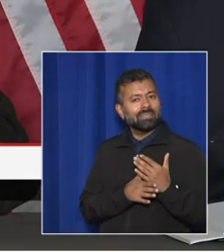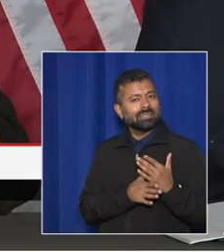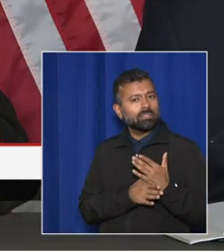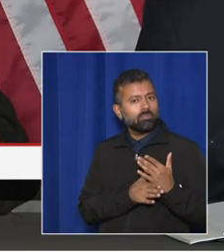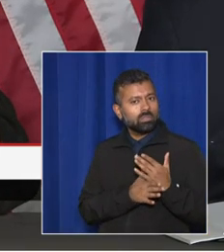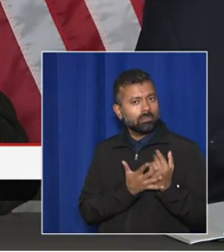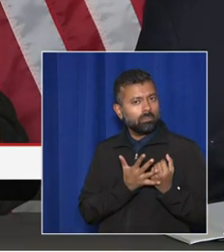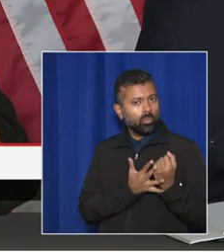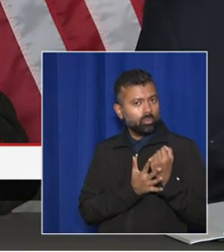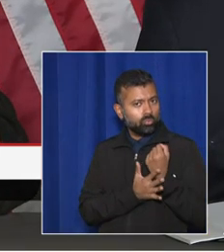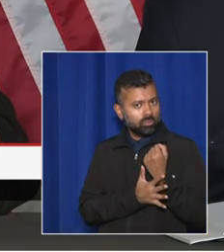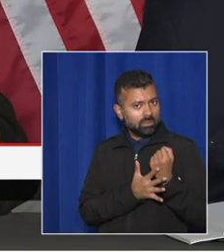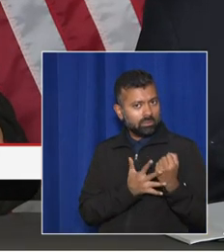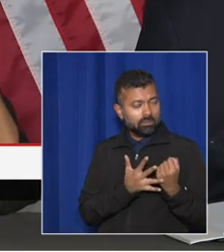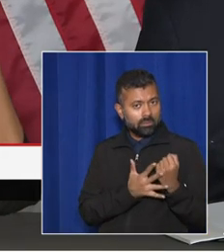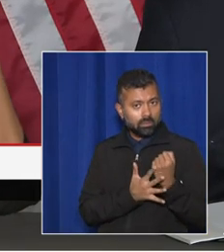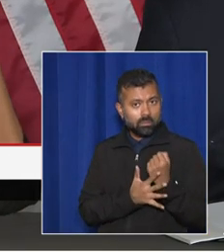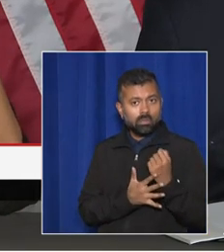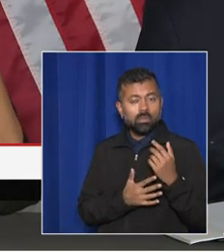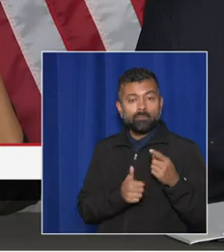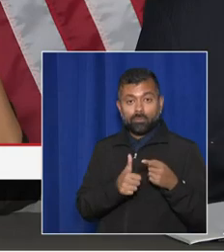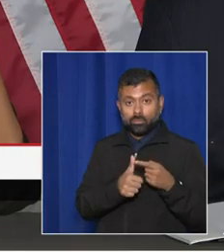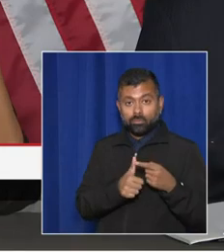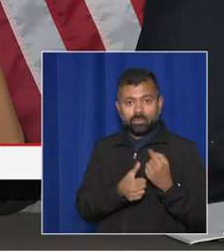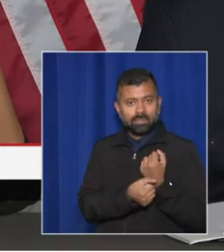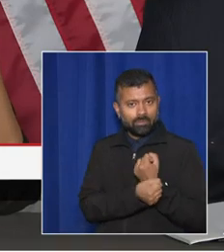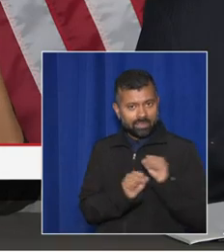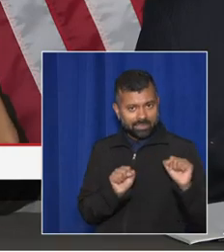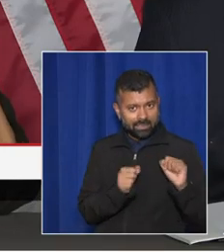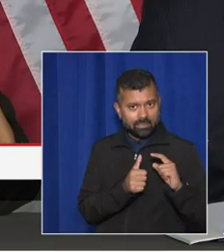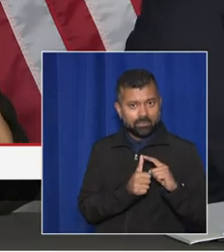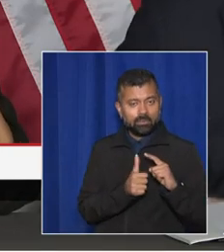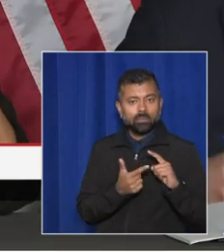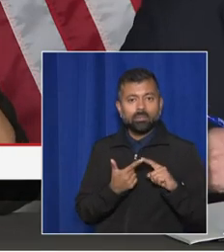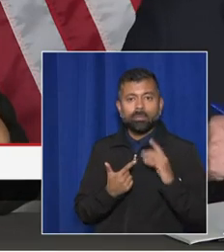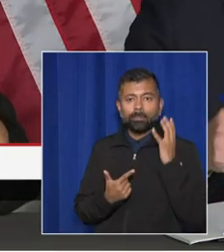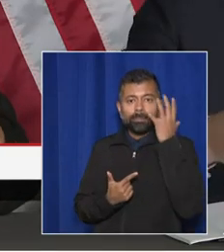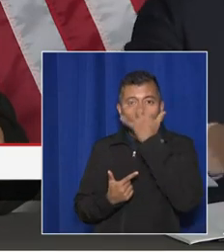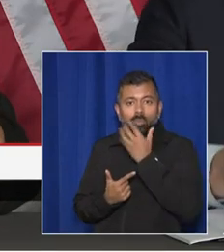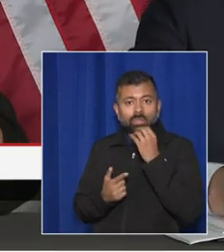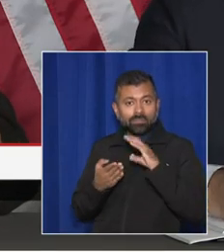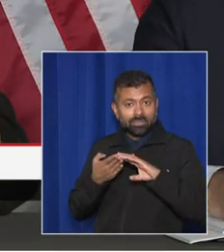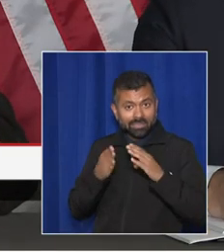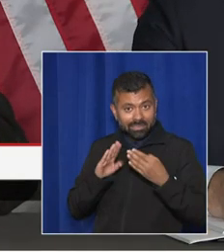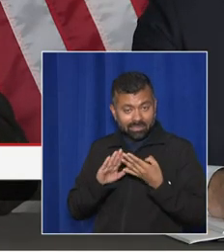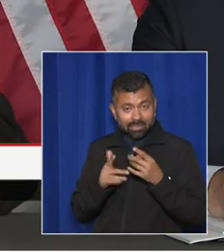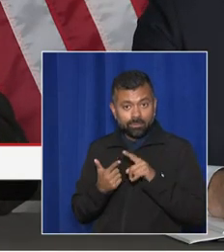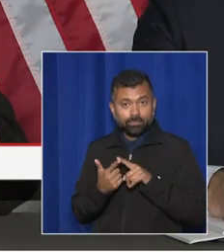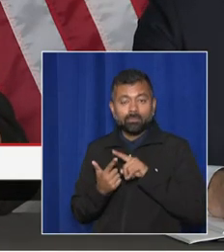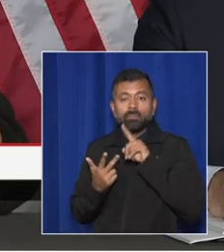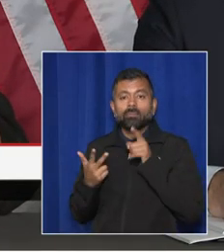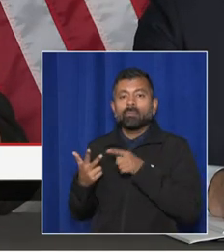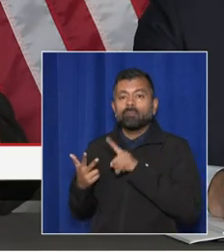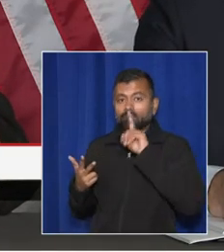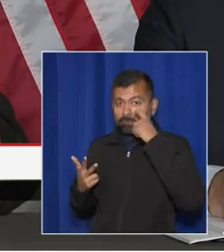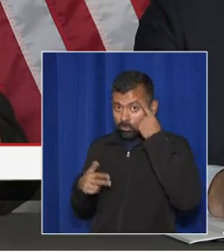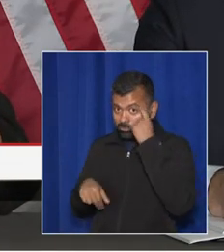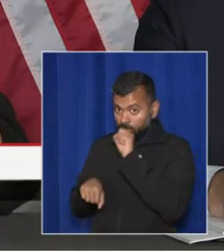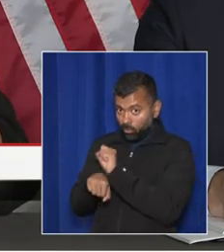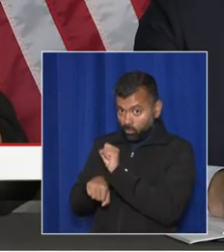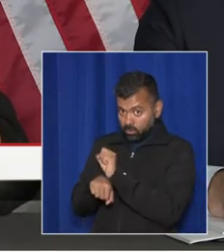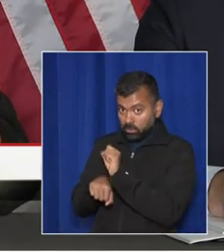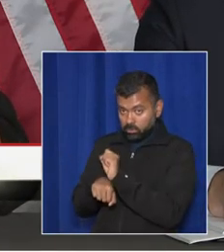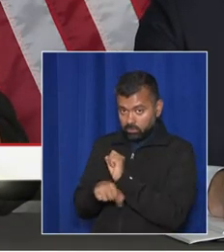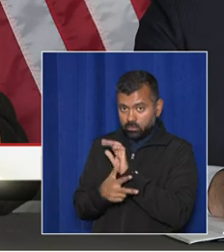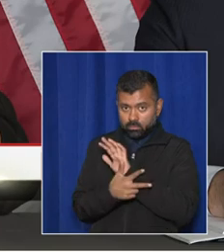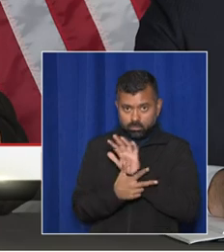and beautification efforts, the federal workforce, now that focus has changed a bit. Our focus had been, how